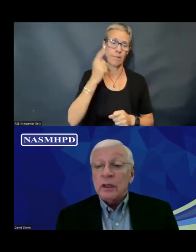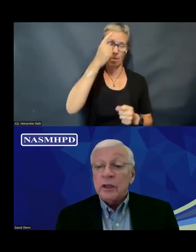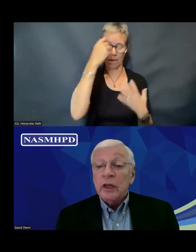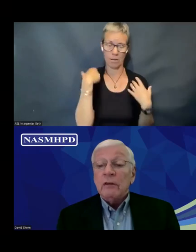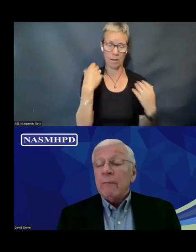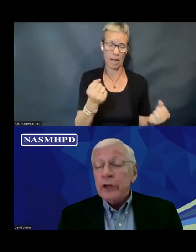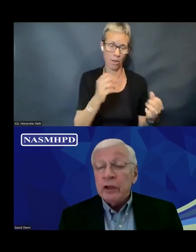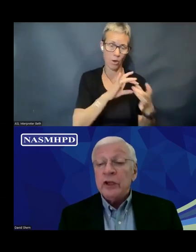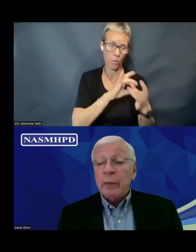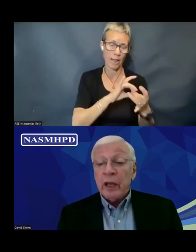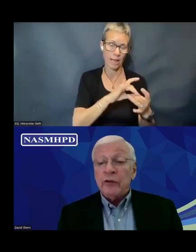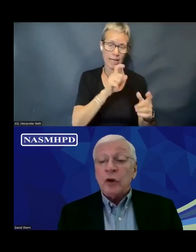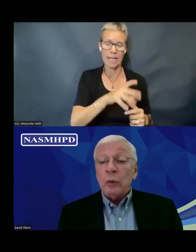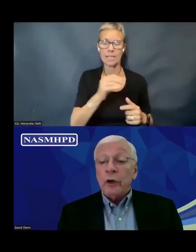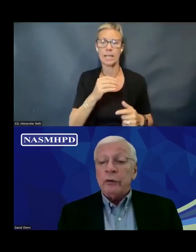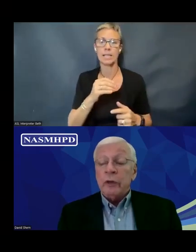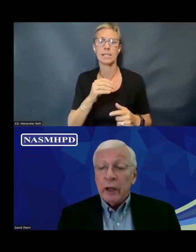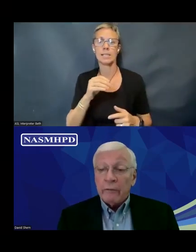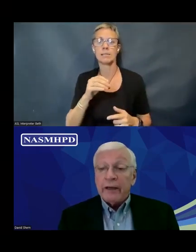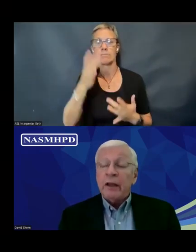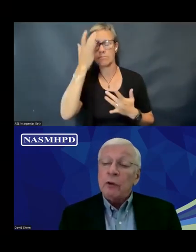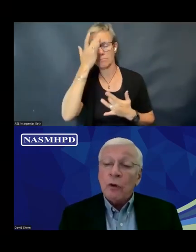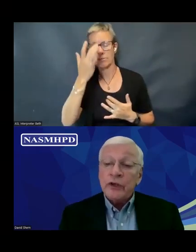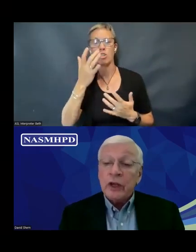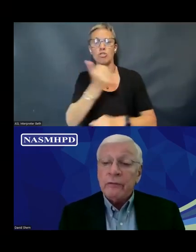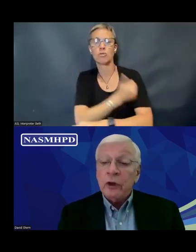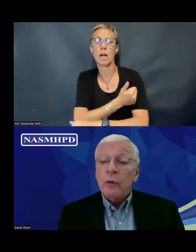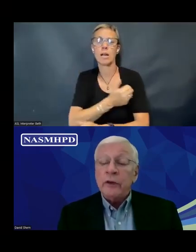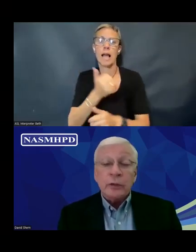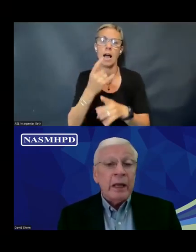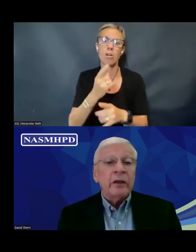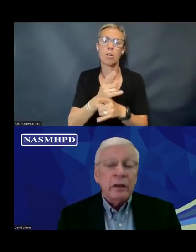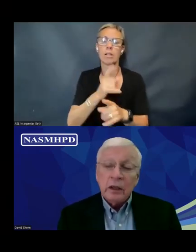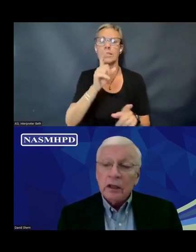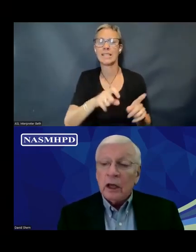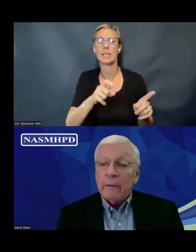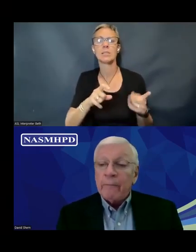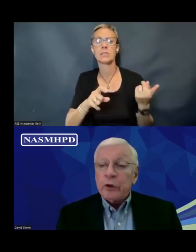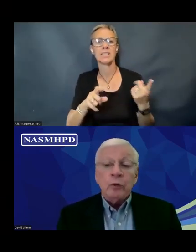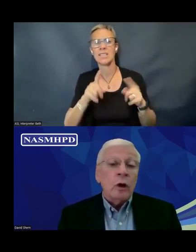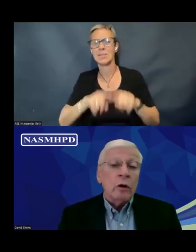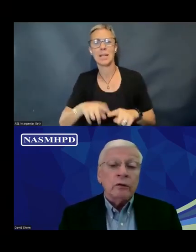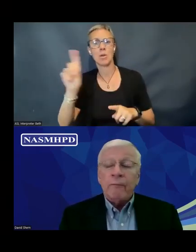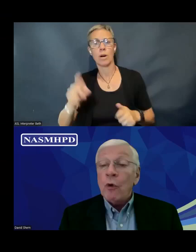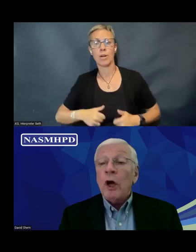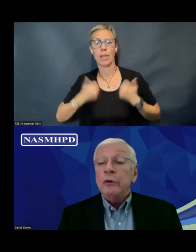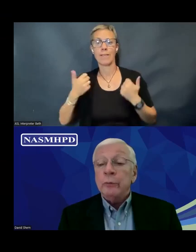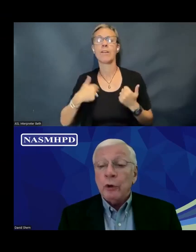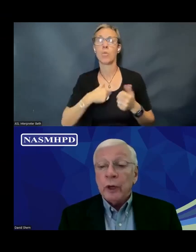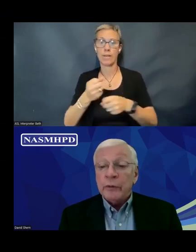use related needs really depends on where you live. And like Laura said, even though we've expanded